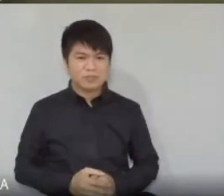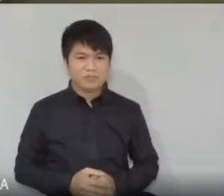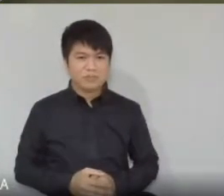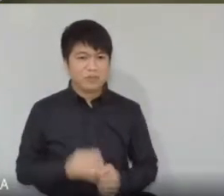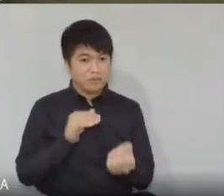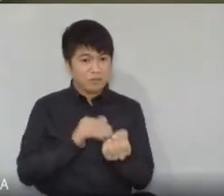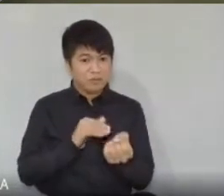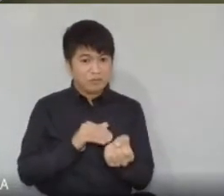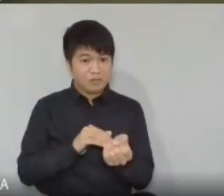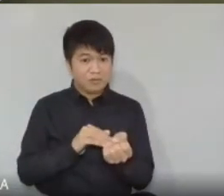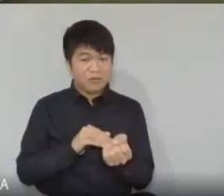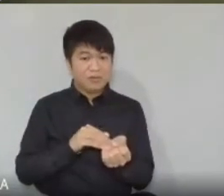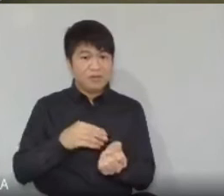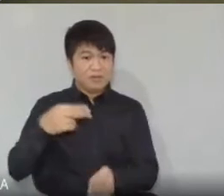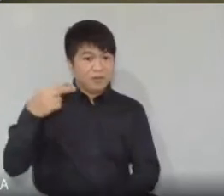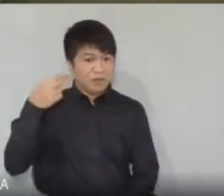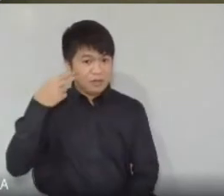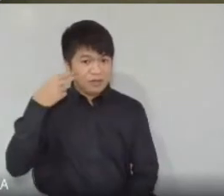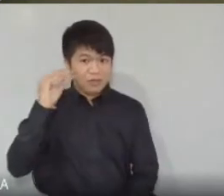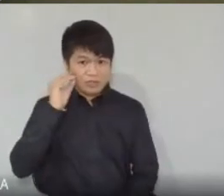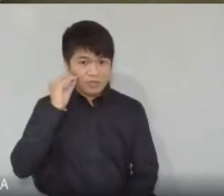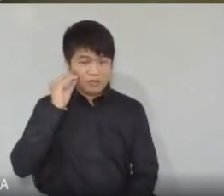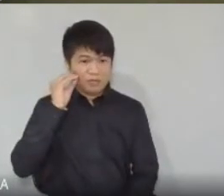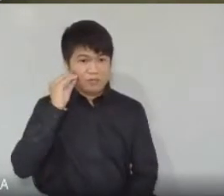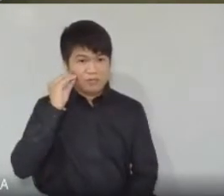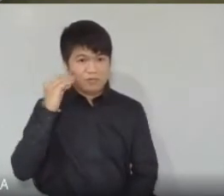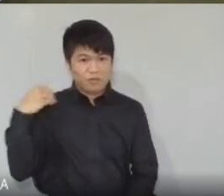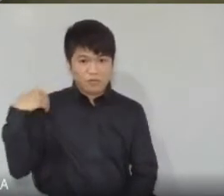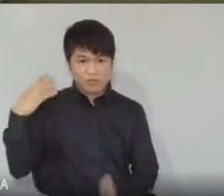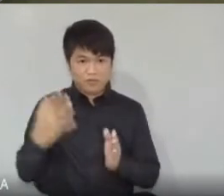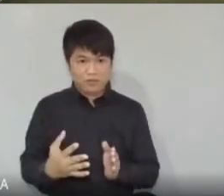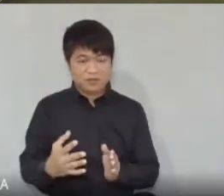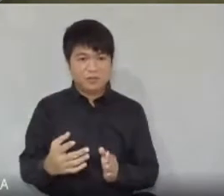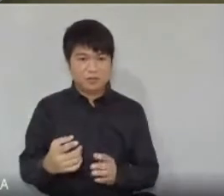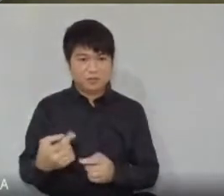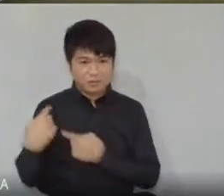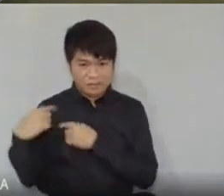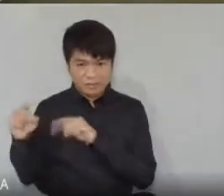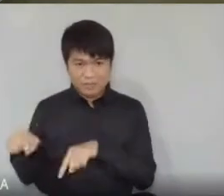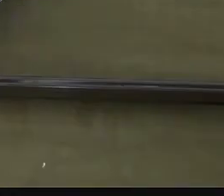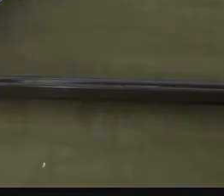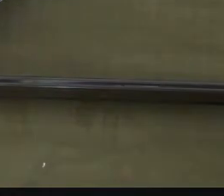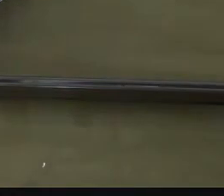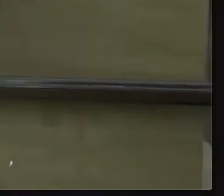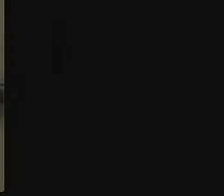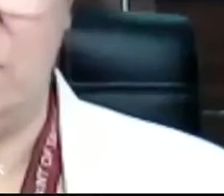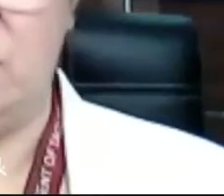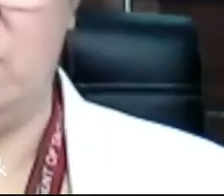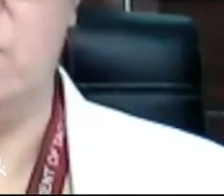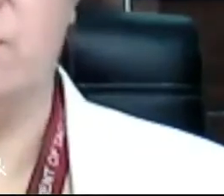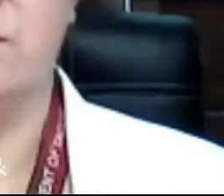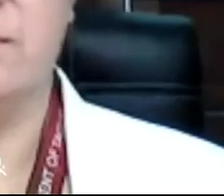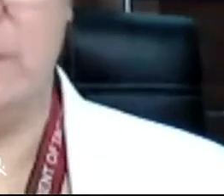own telemedicine program so the residents would no longer need to go to hospitals or health centers